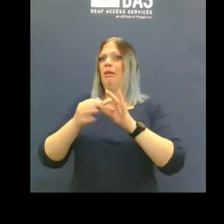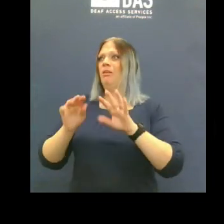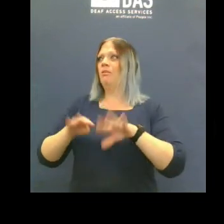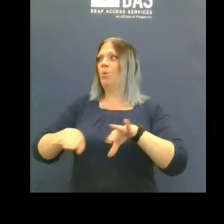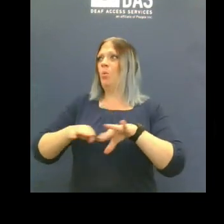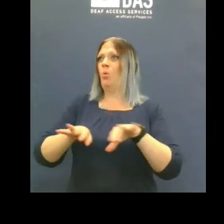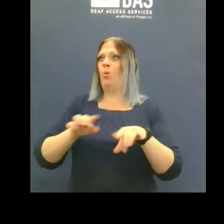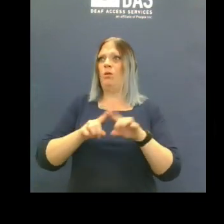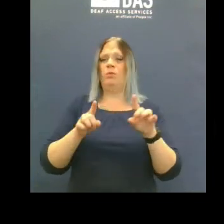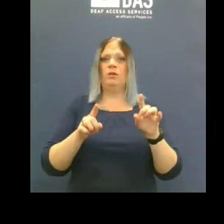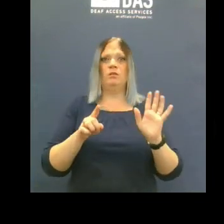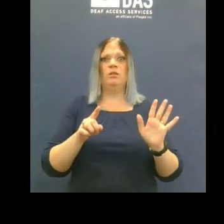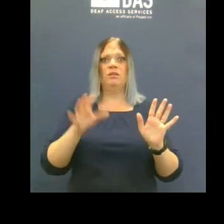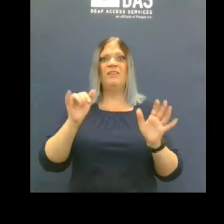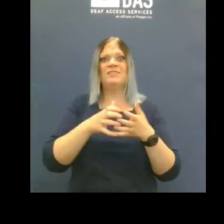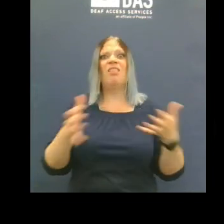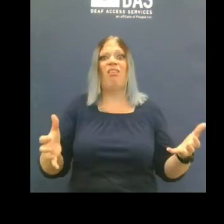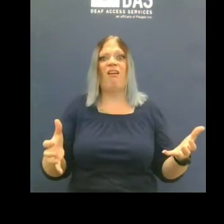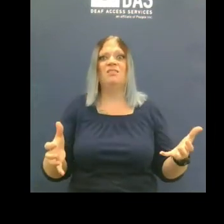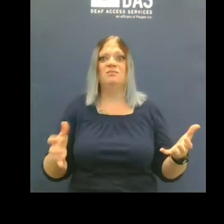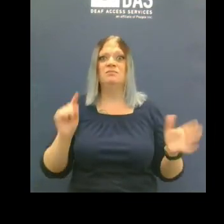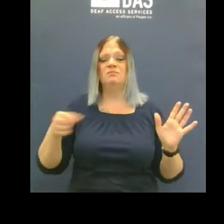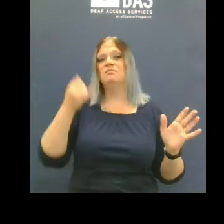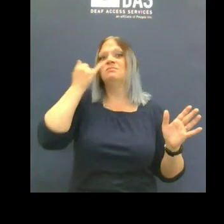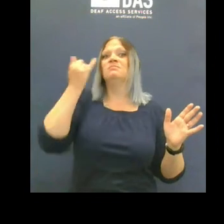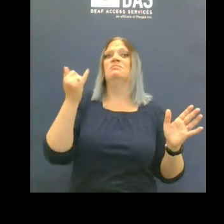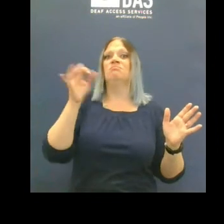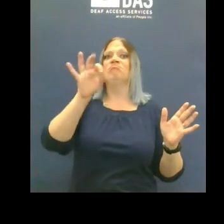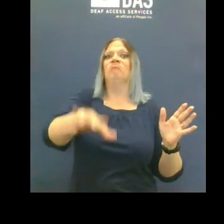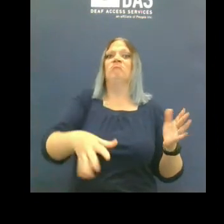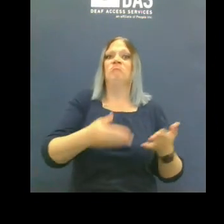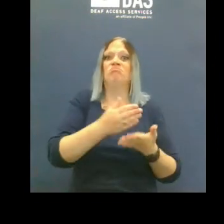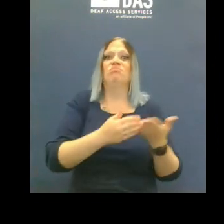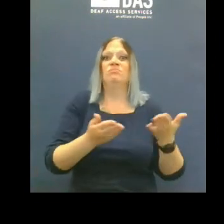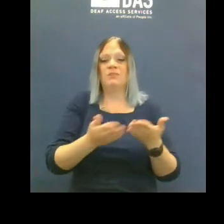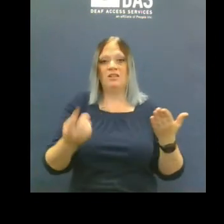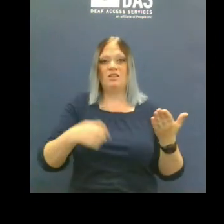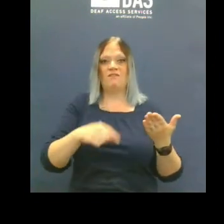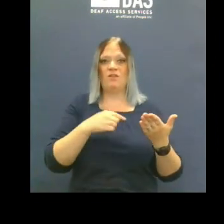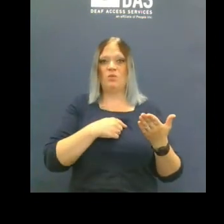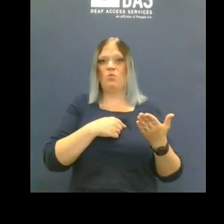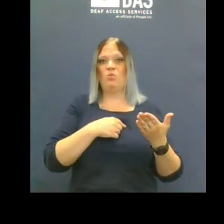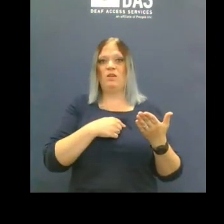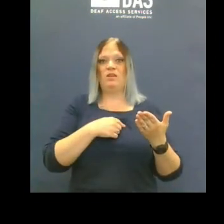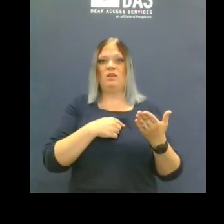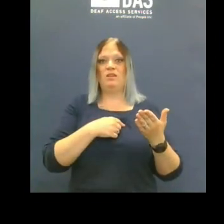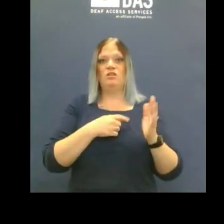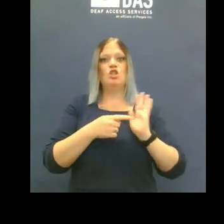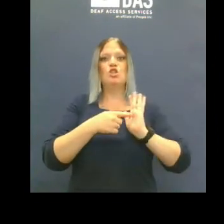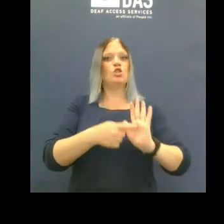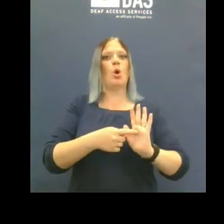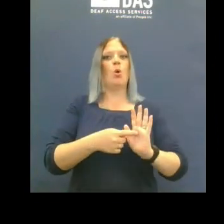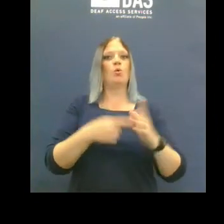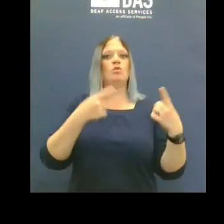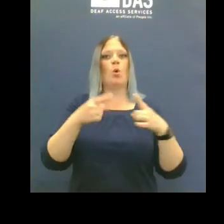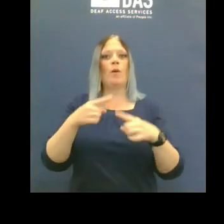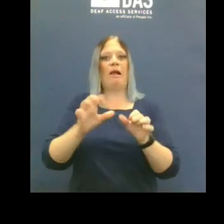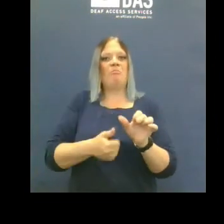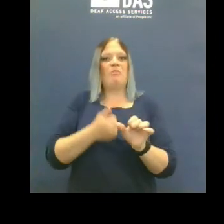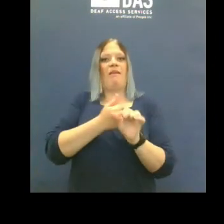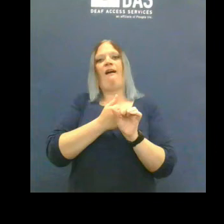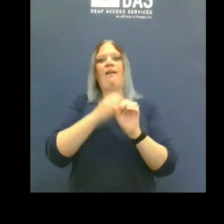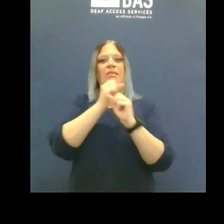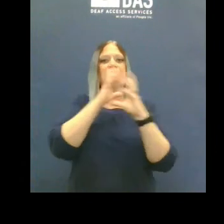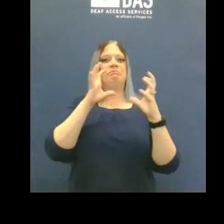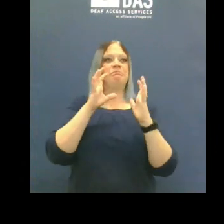certainly quite a volume. Just to give you an idea again of some of the stuff as we drill down, pull the curtain back, some of the things that are going on there